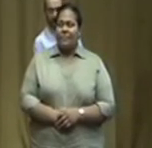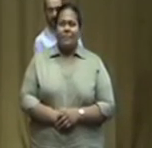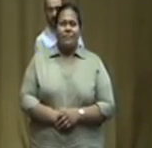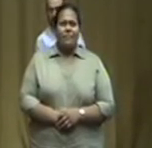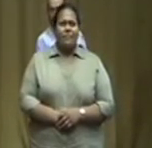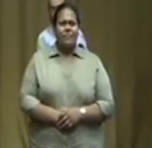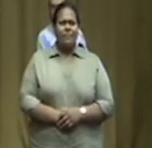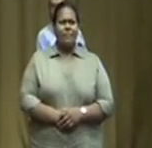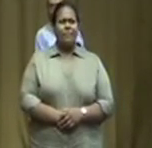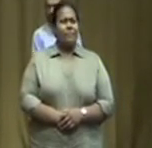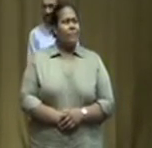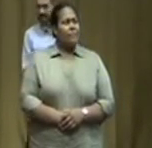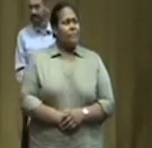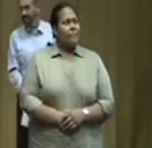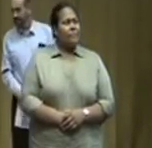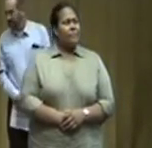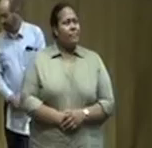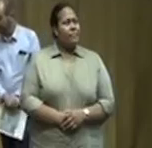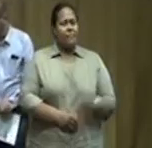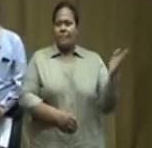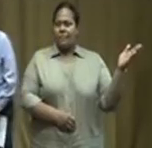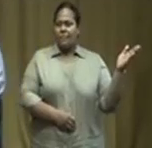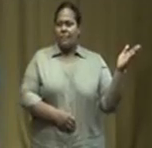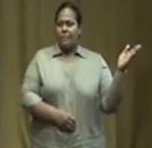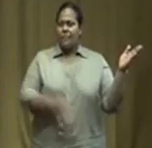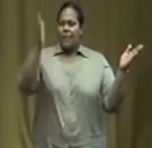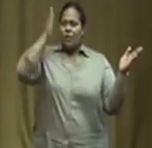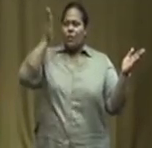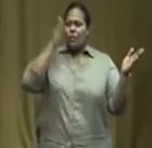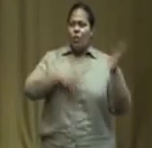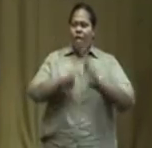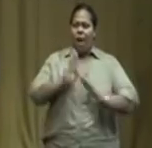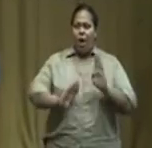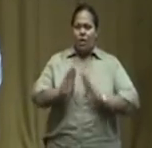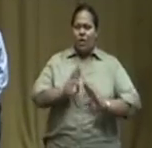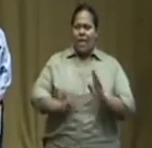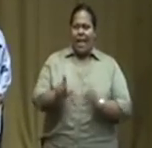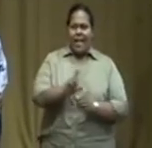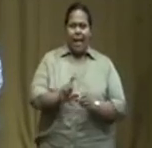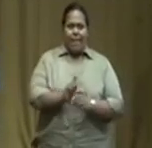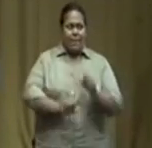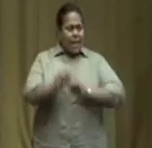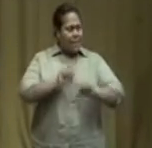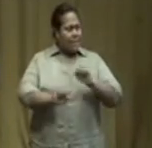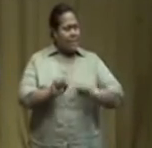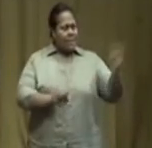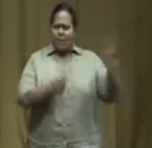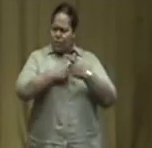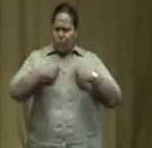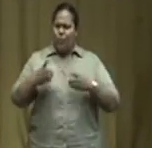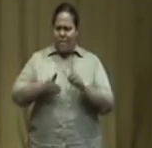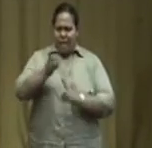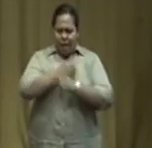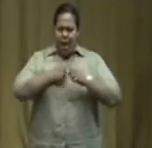I am again Surendra Prasad from School of Biological and Chemical Sciences. We have developed many of our courses